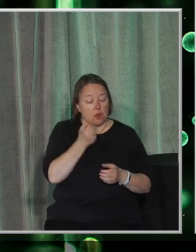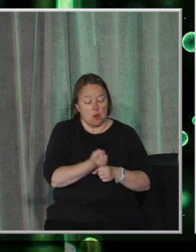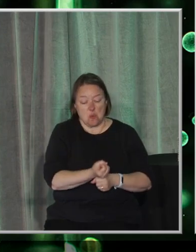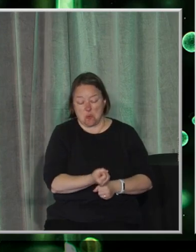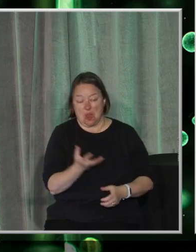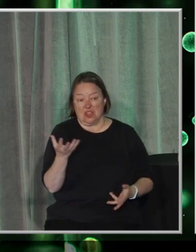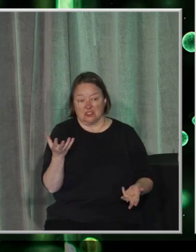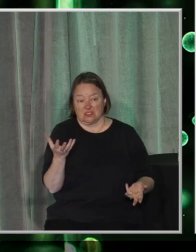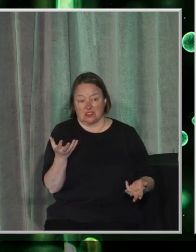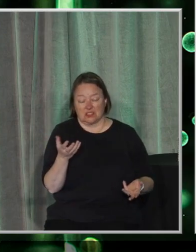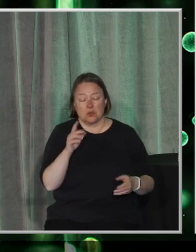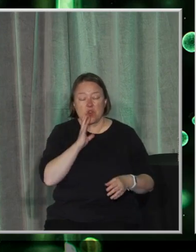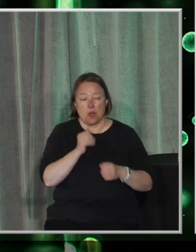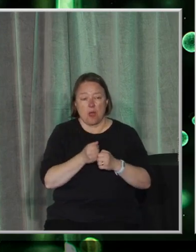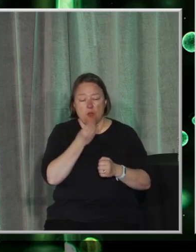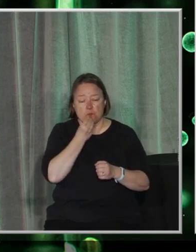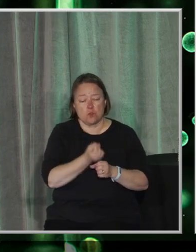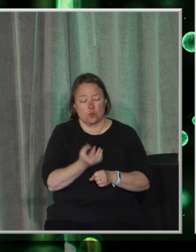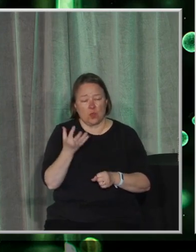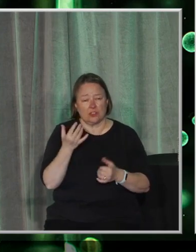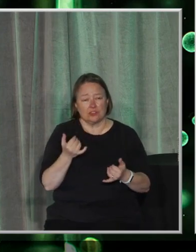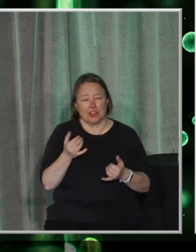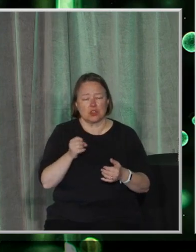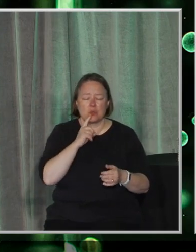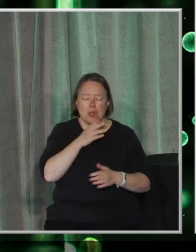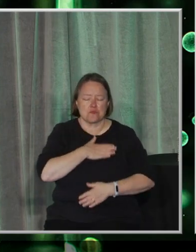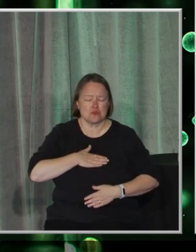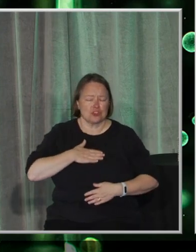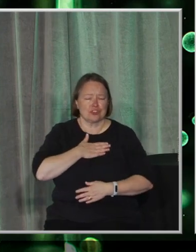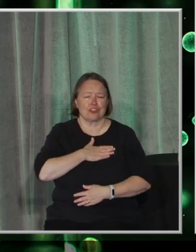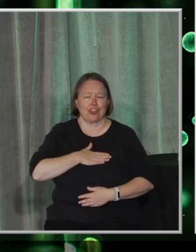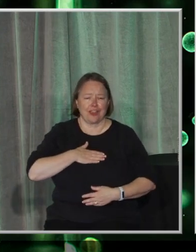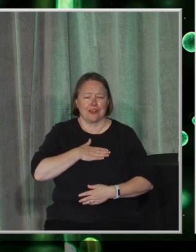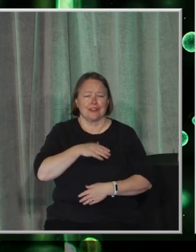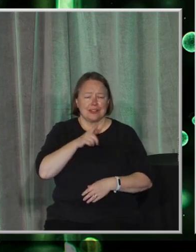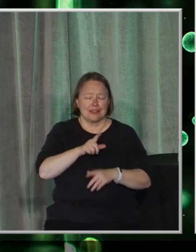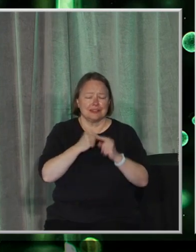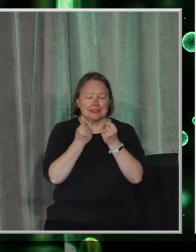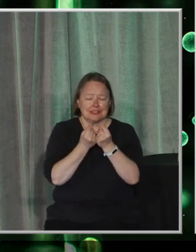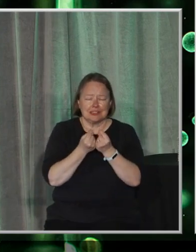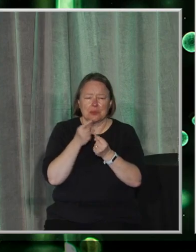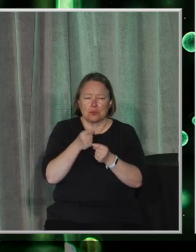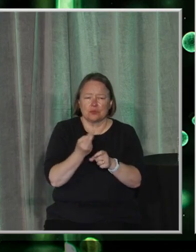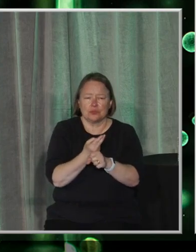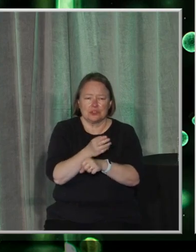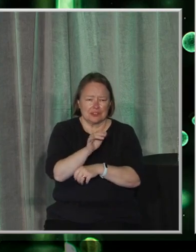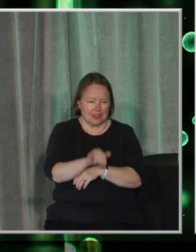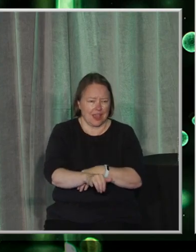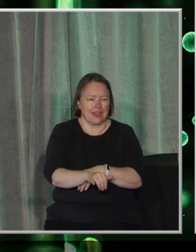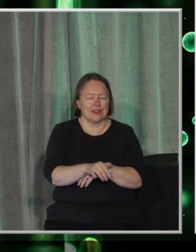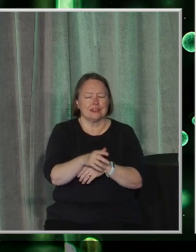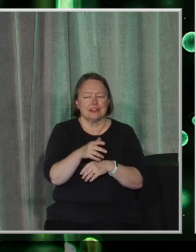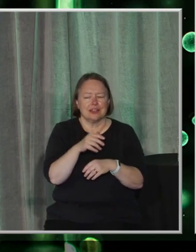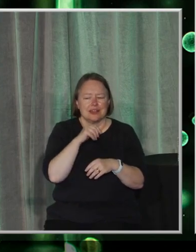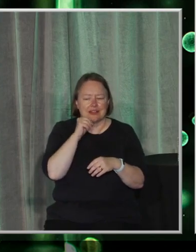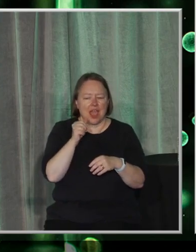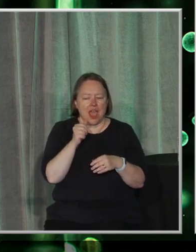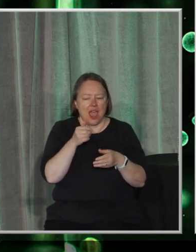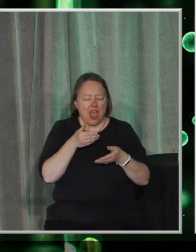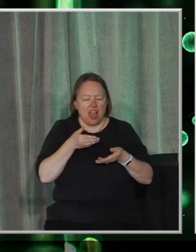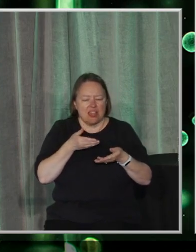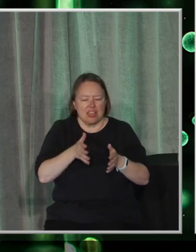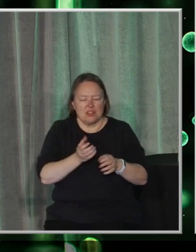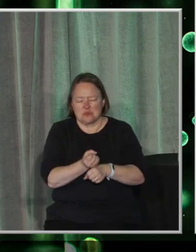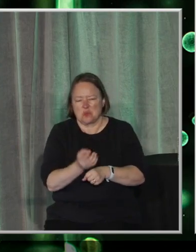we've been talking about food waste today plenty. So we appreciated the fact that you guys were tapping onto that and not letting it